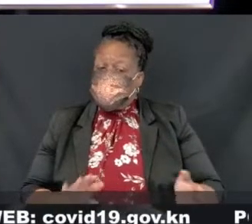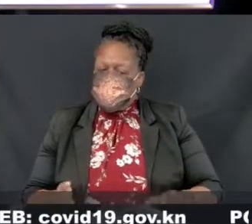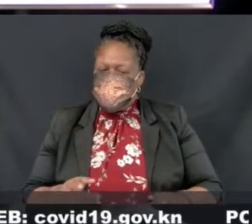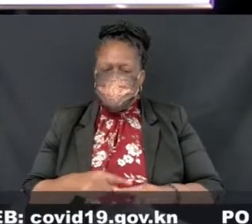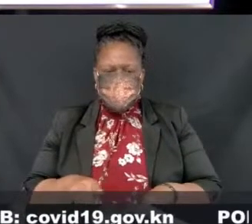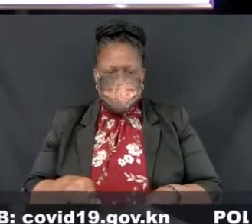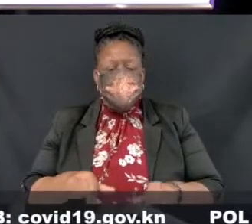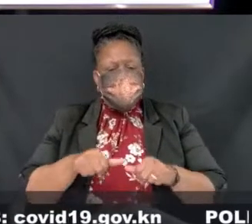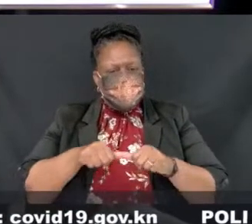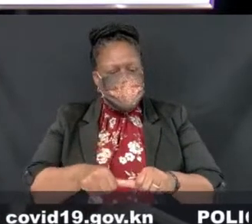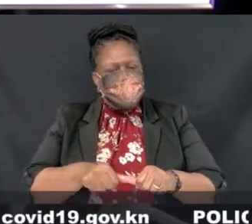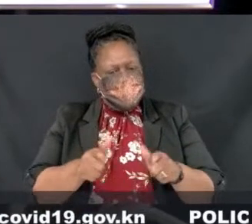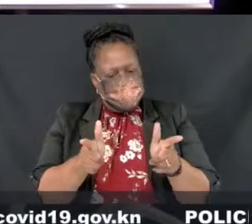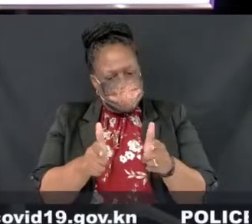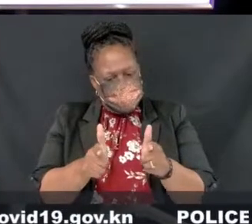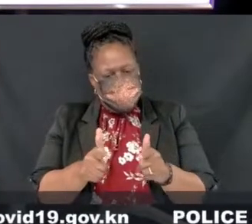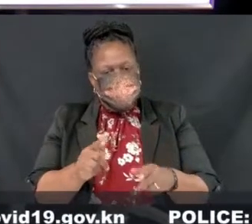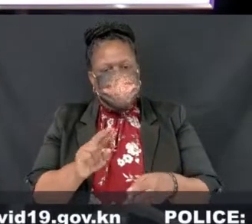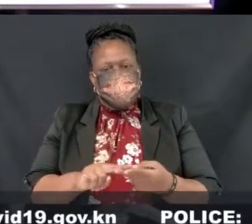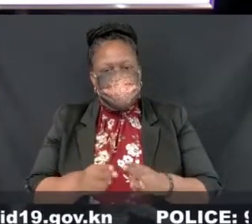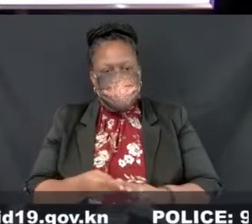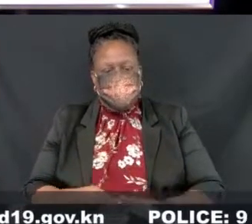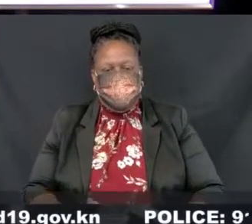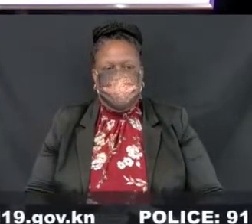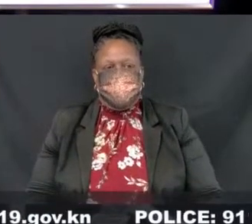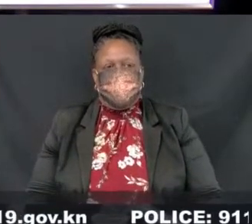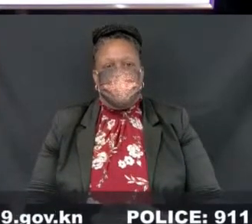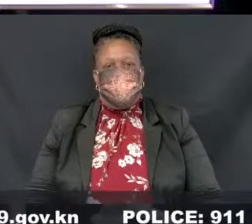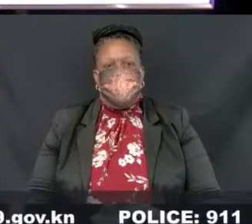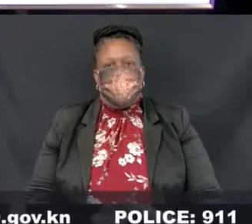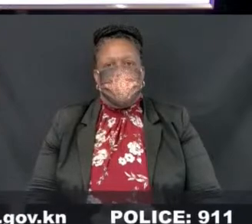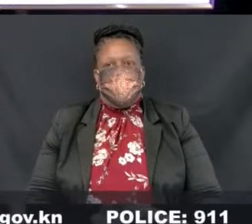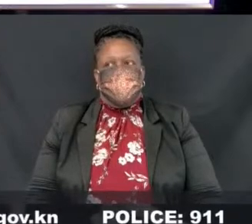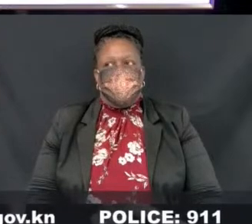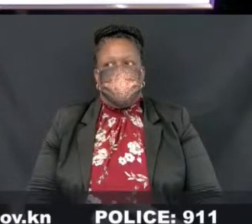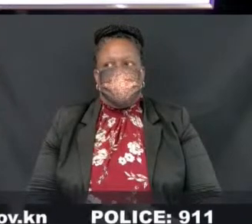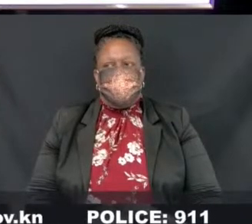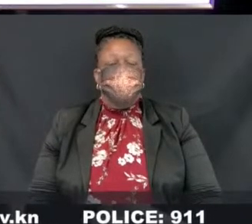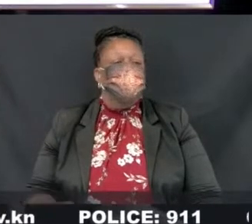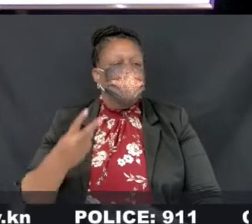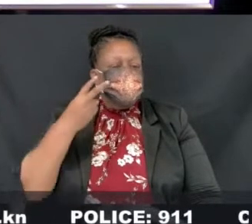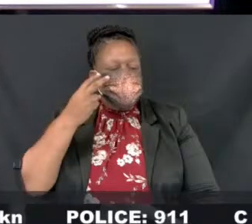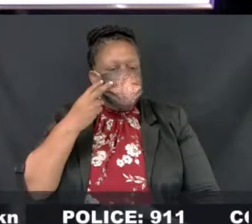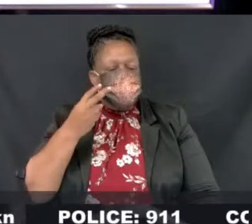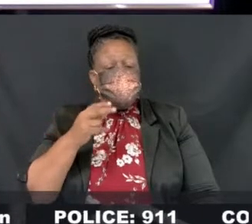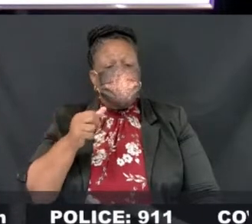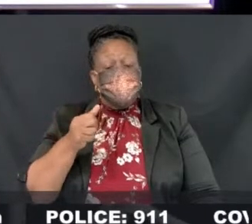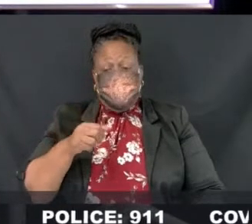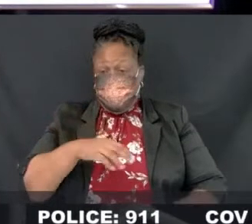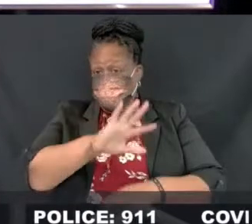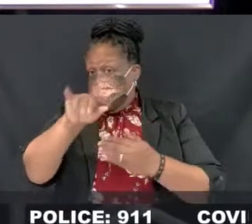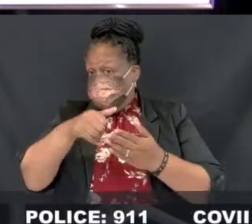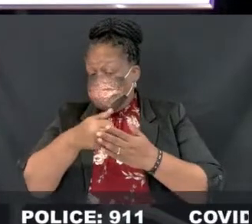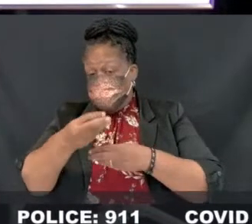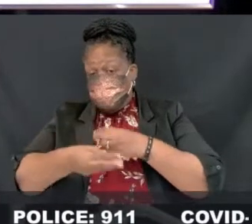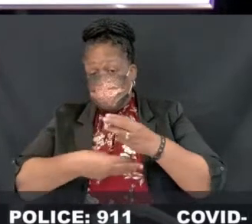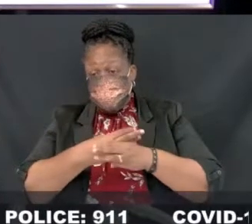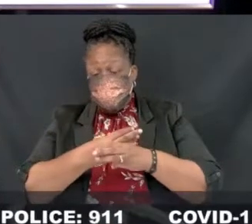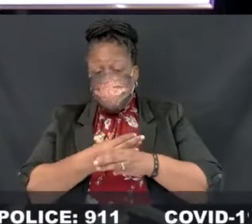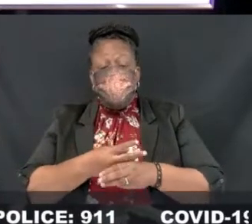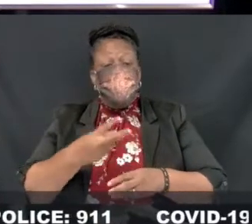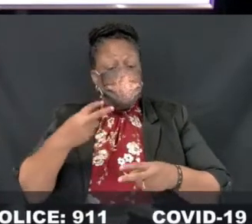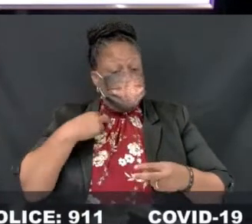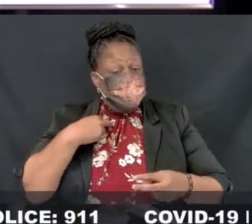internationally as the country with the lowest rate of confirmed cases and having the lowest risk of COVID-19 in this